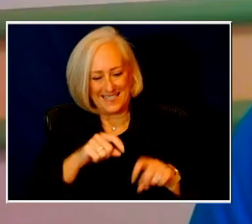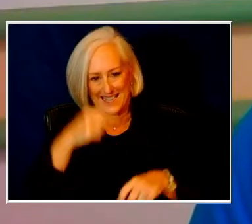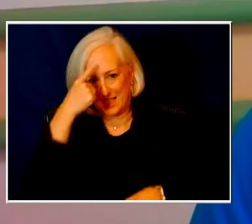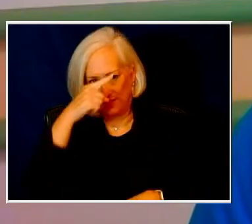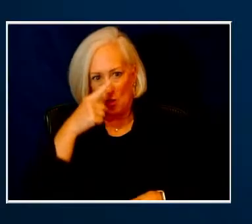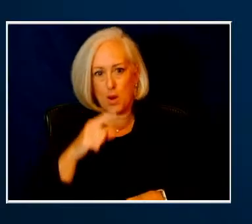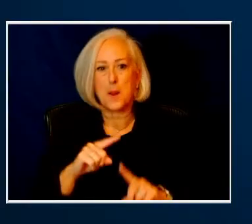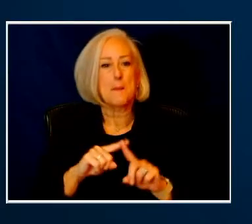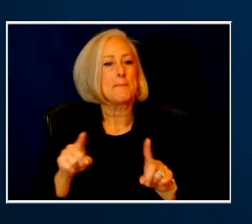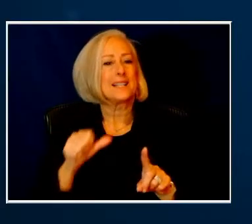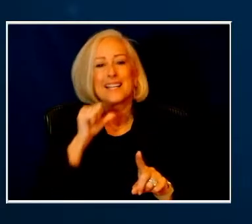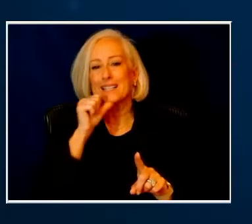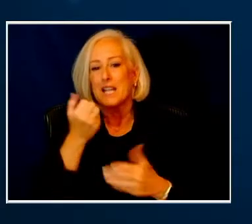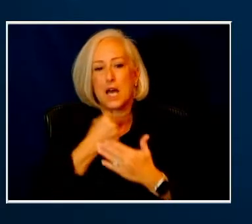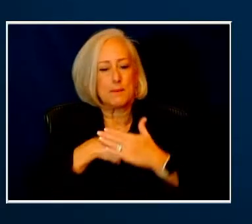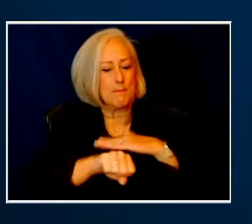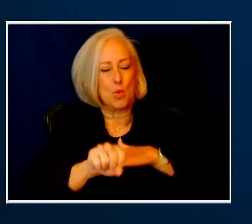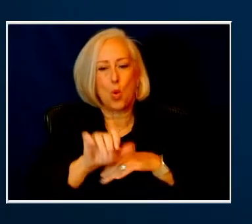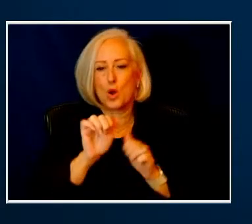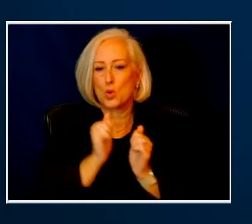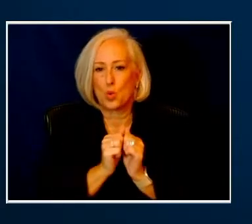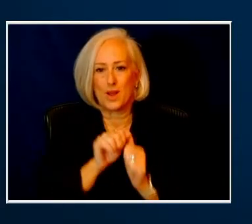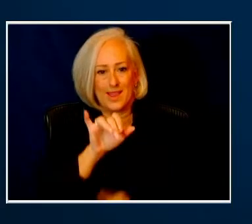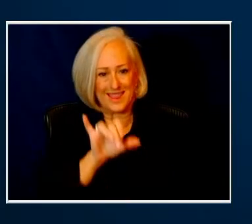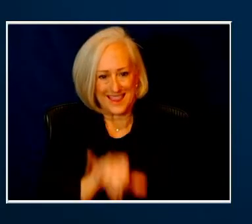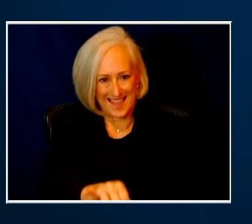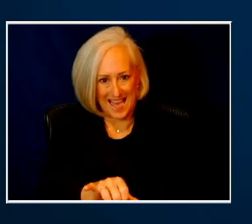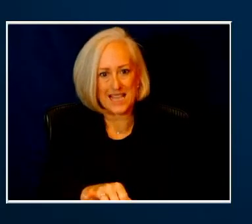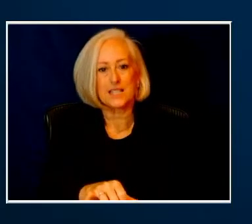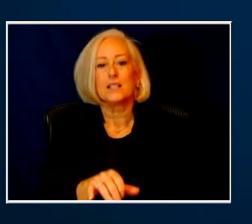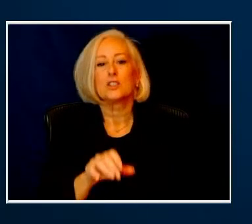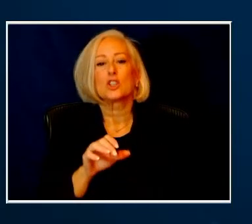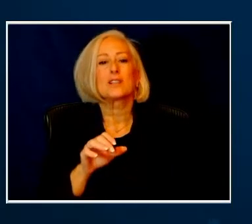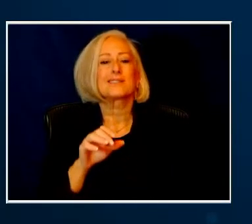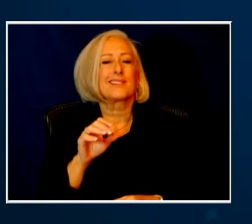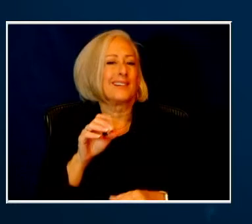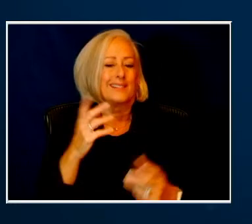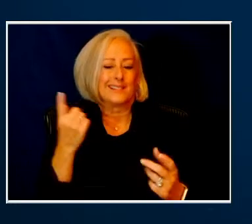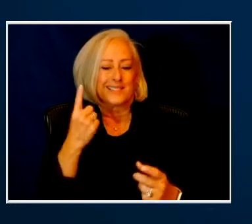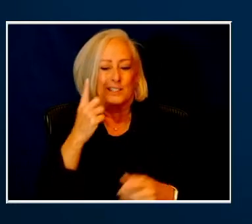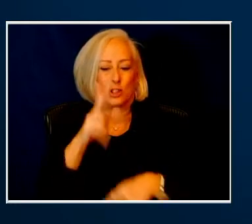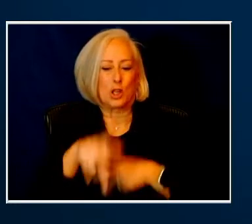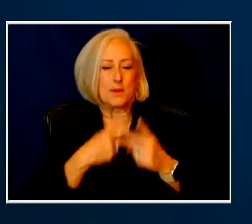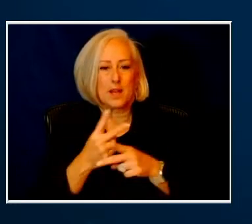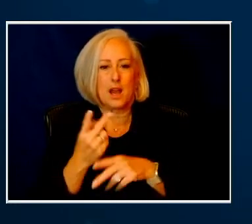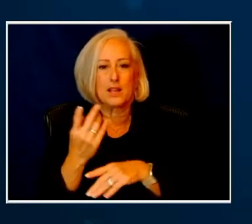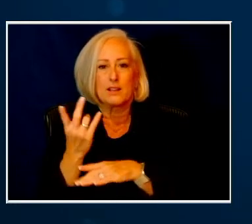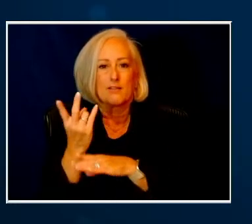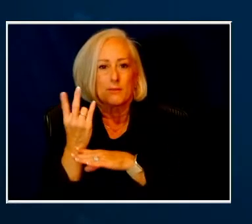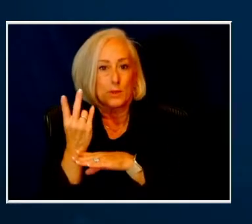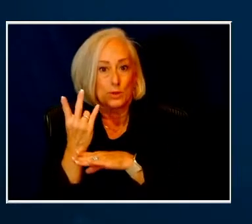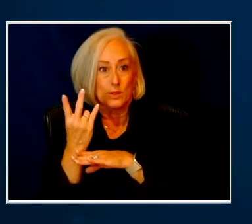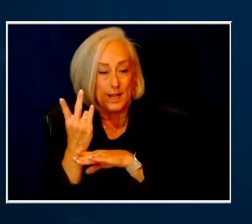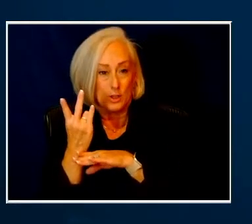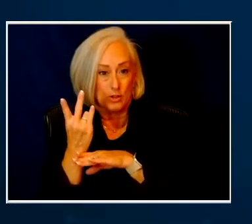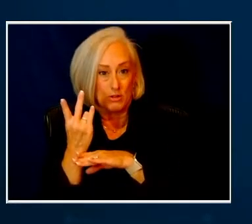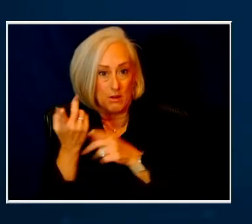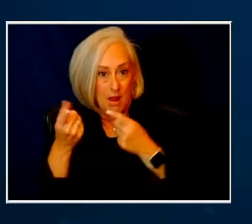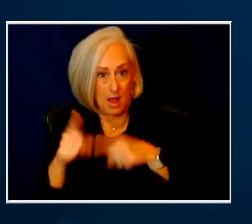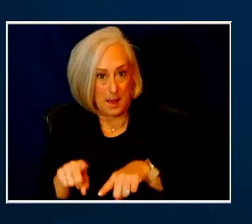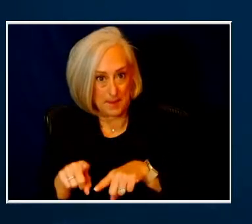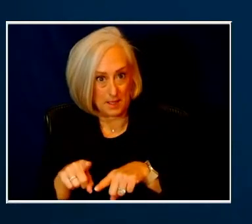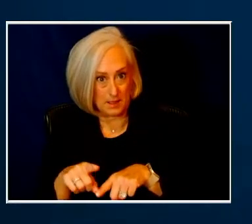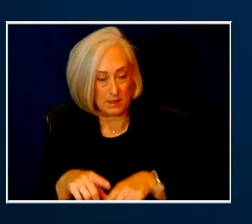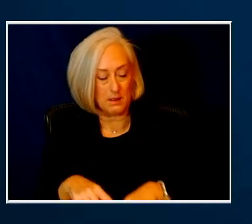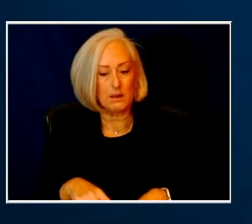with. So what would someone need to look out for if you're an adult? Dr. Camerata tells us, that you would know that something's